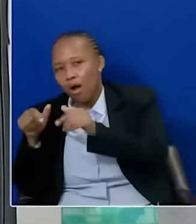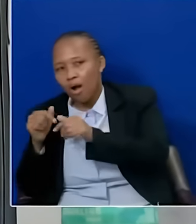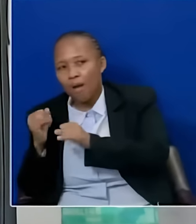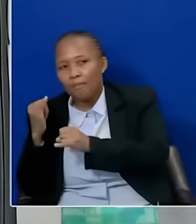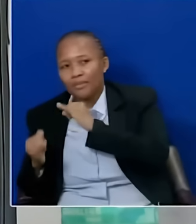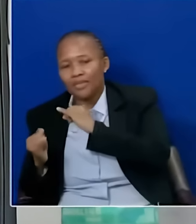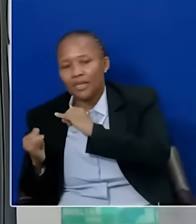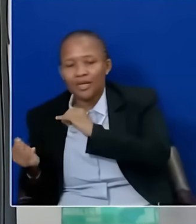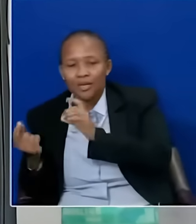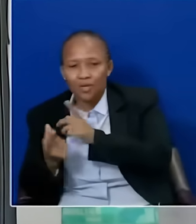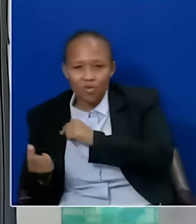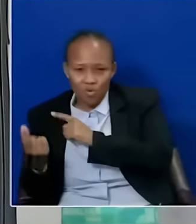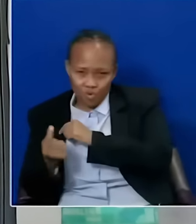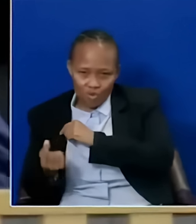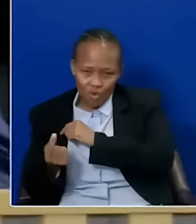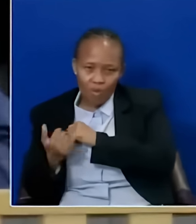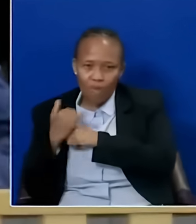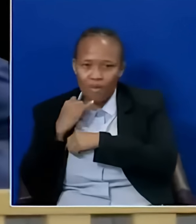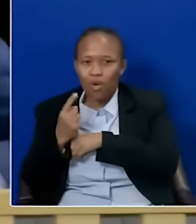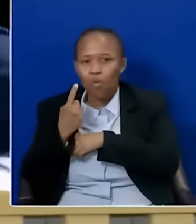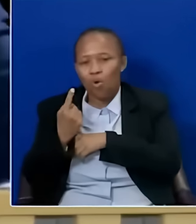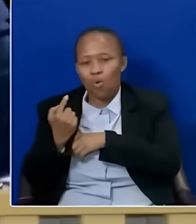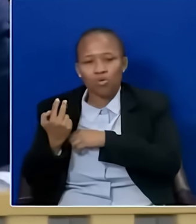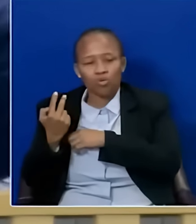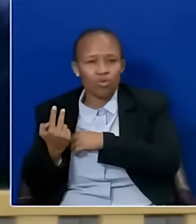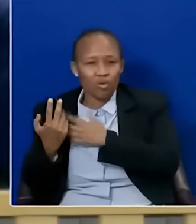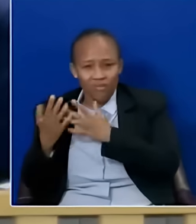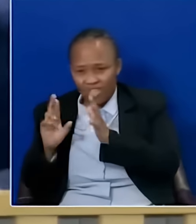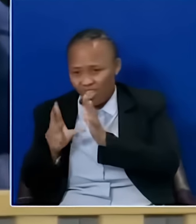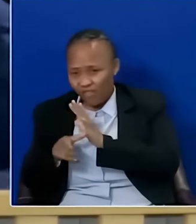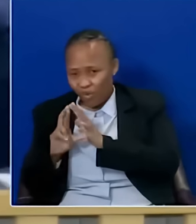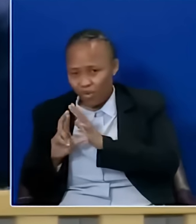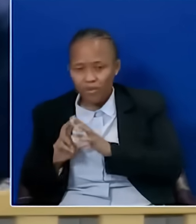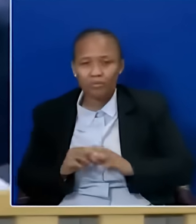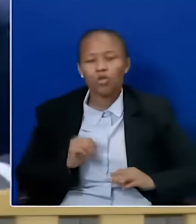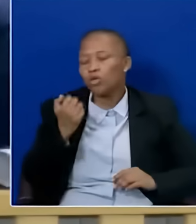reviewed. So, sorry, 212.